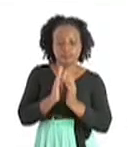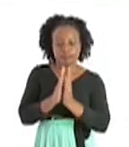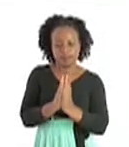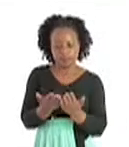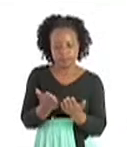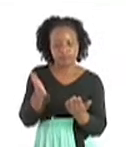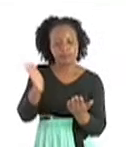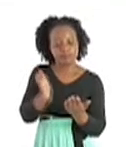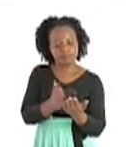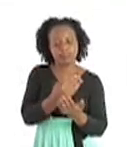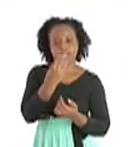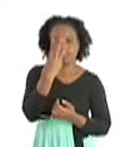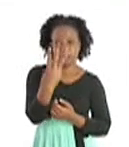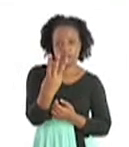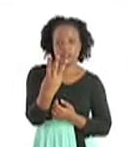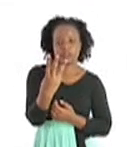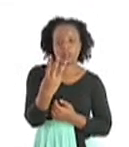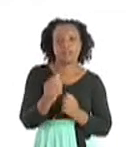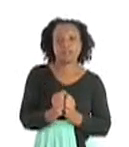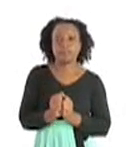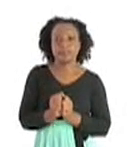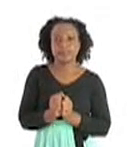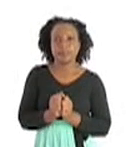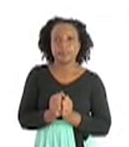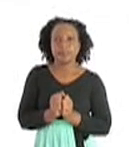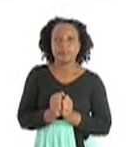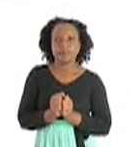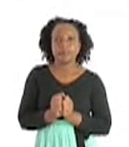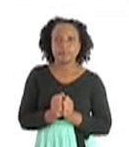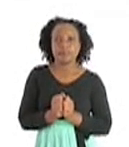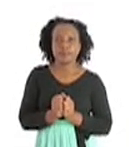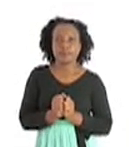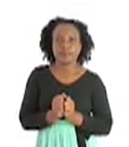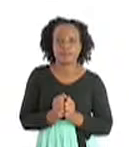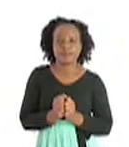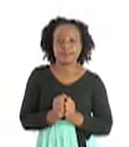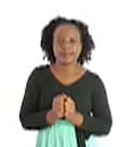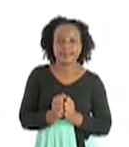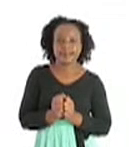3. Chanel, turn on page 3.